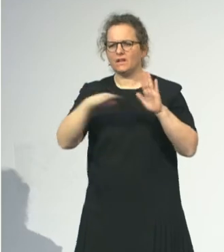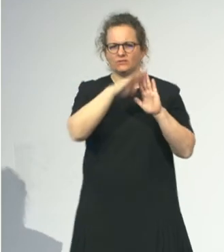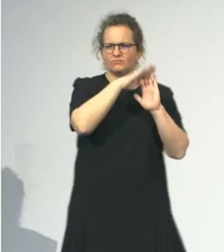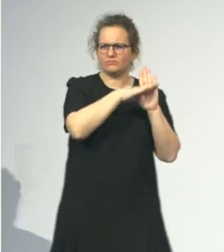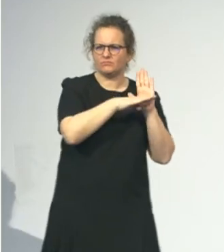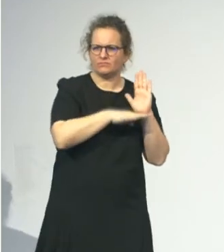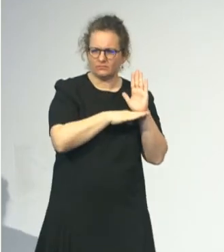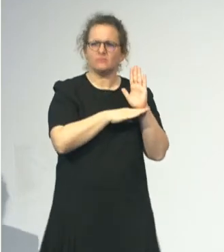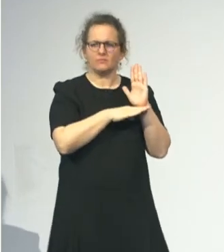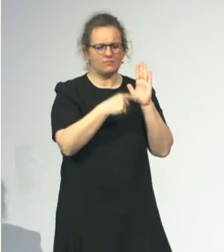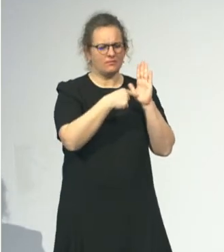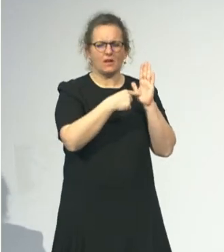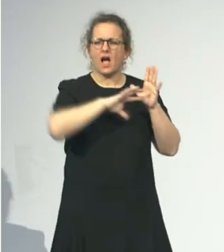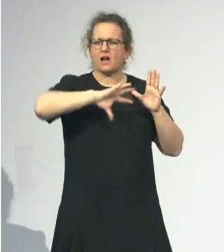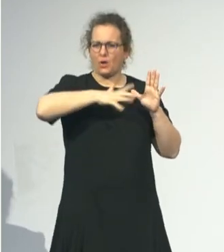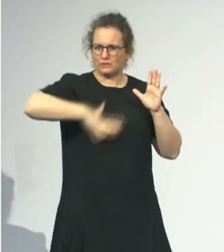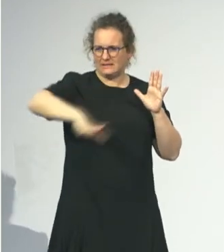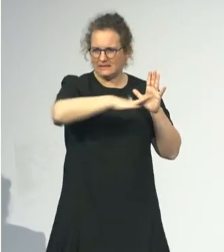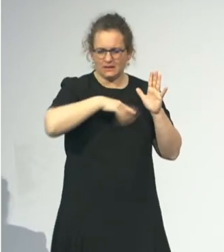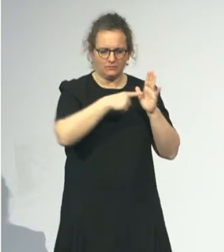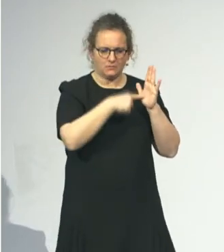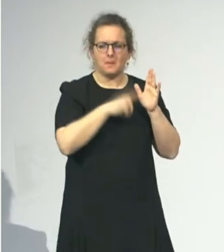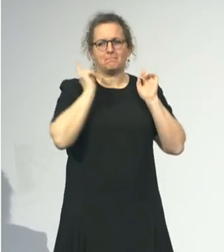2013. But it was only in